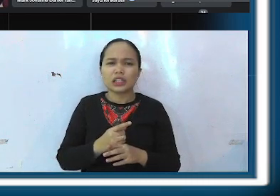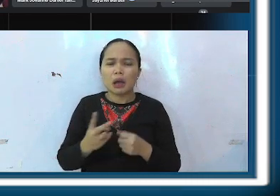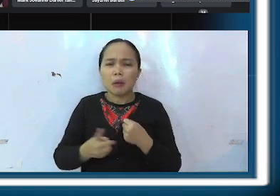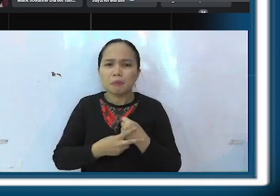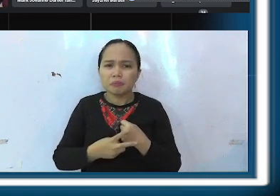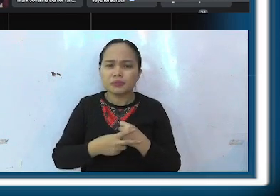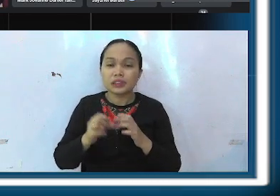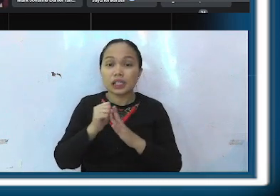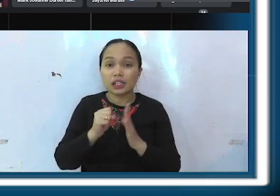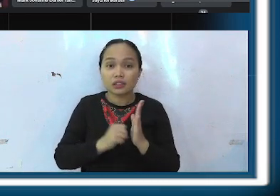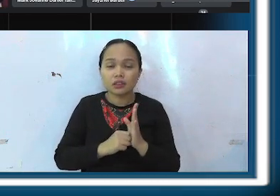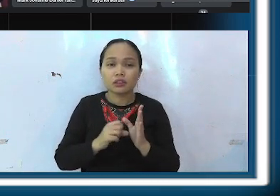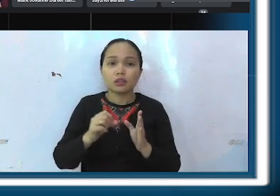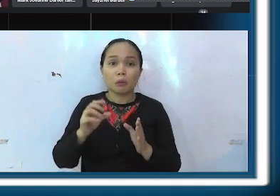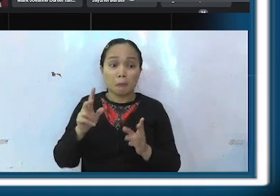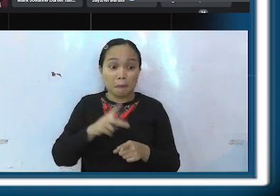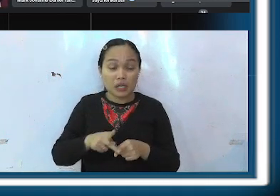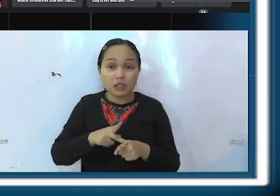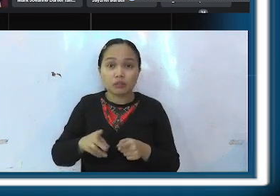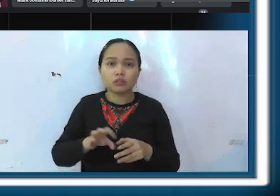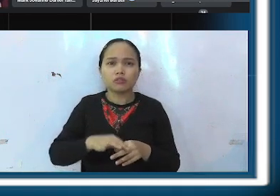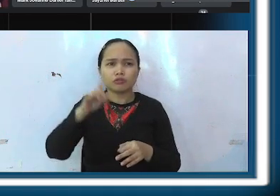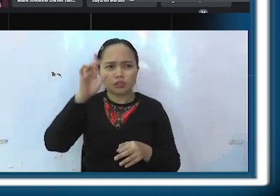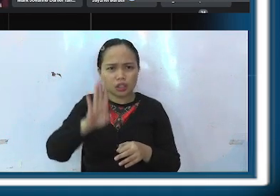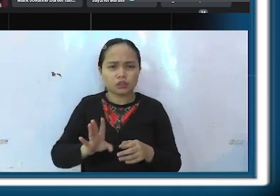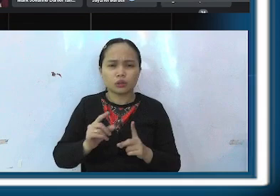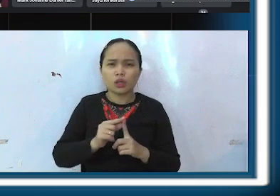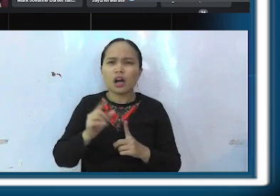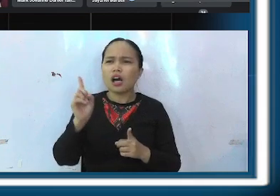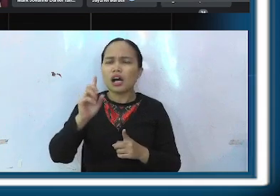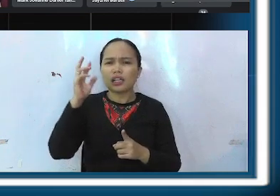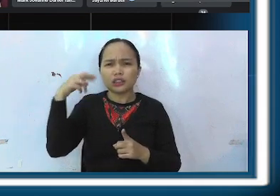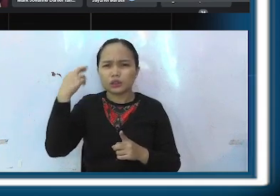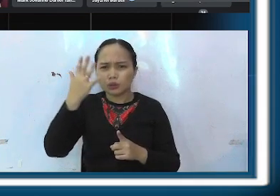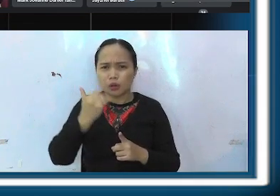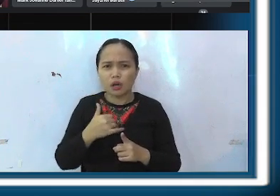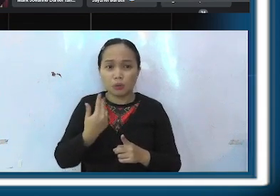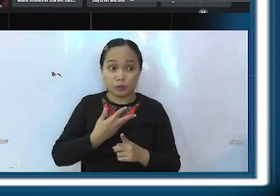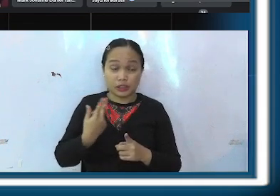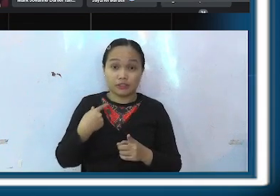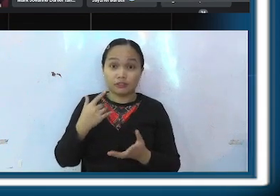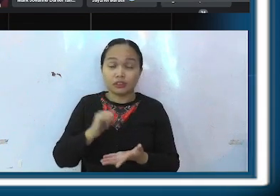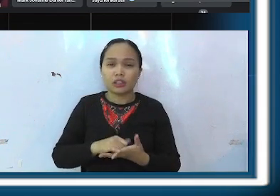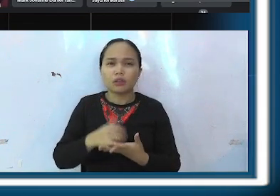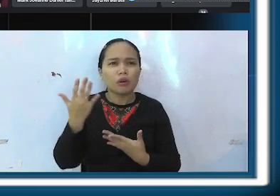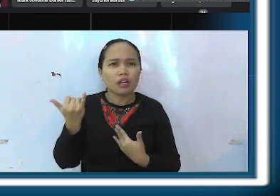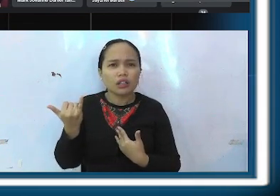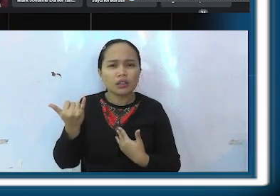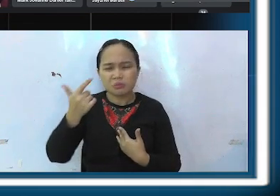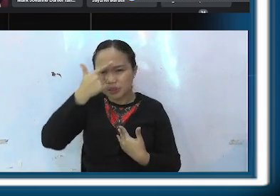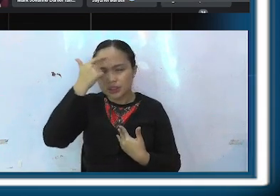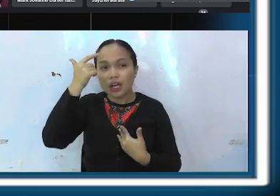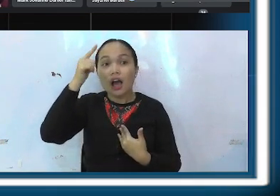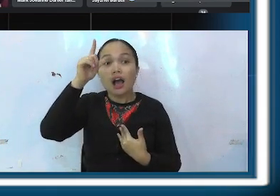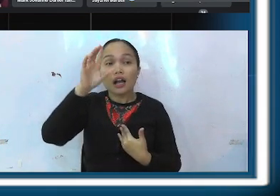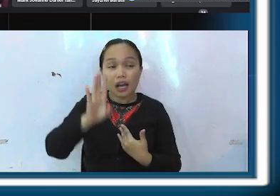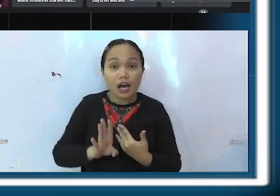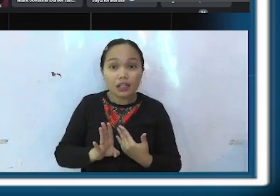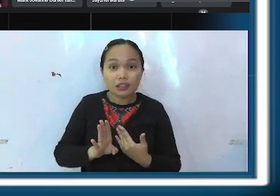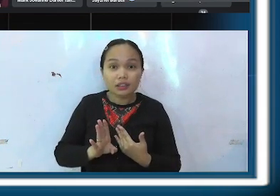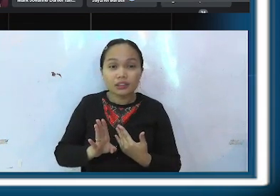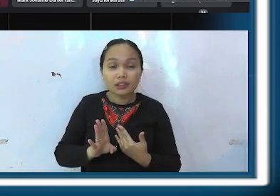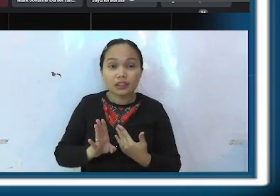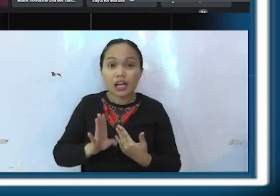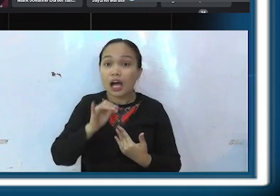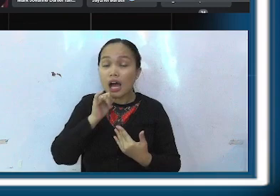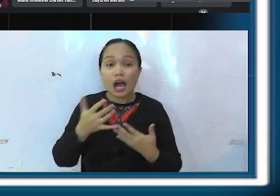and the principles of God's Word. You see, the reason why we have that, it's because of the reason that God will, you know, God will